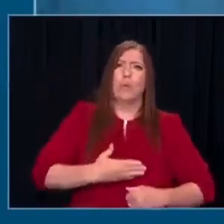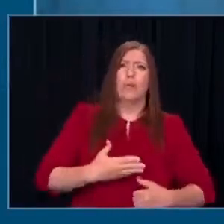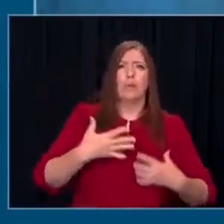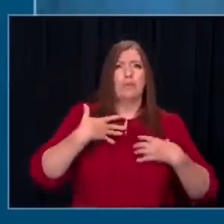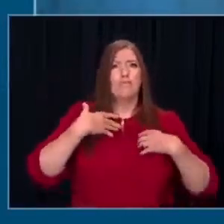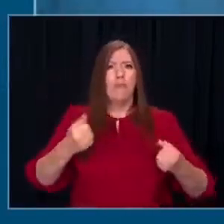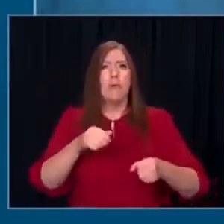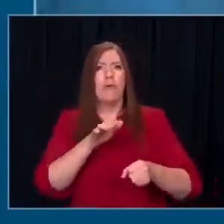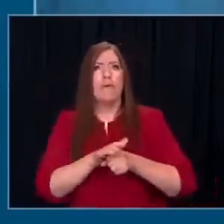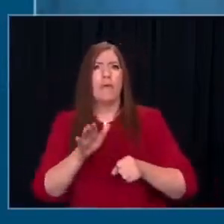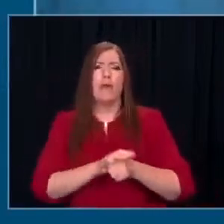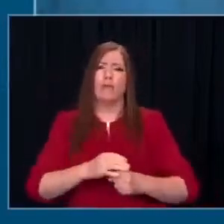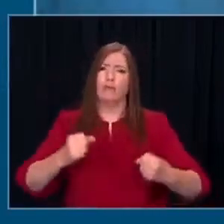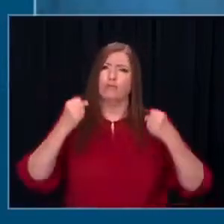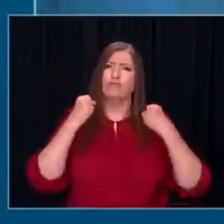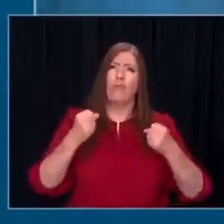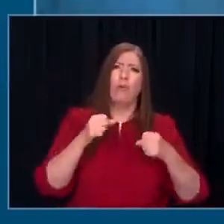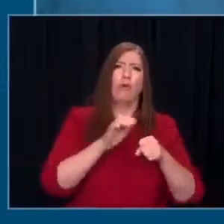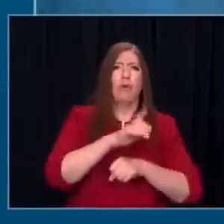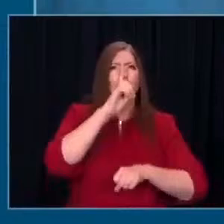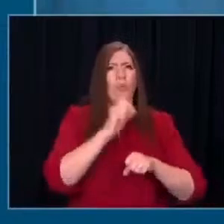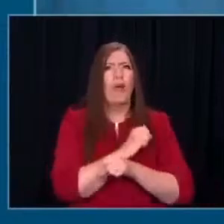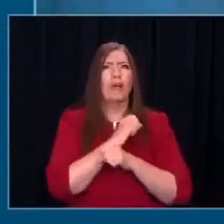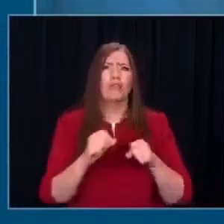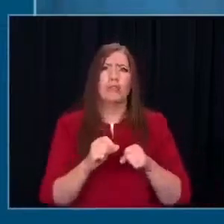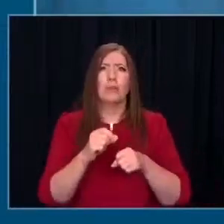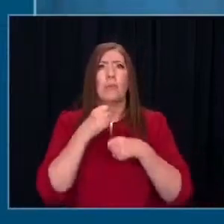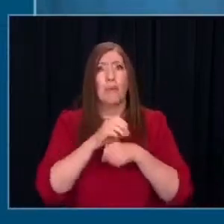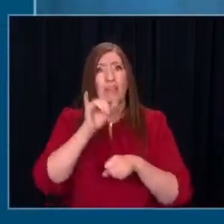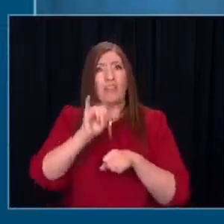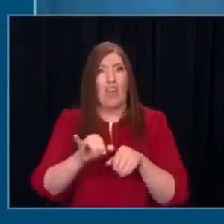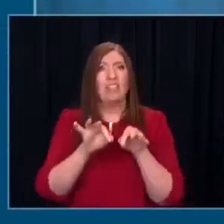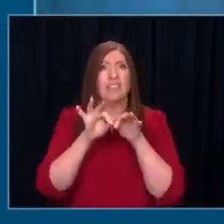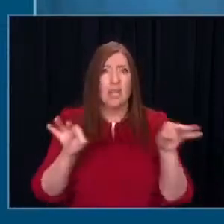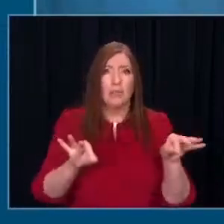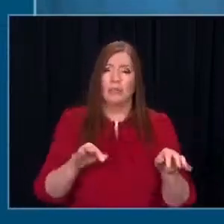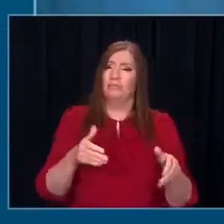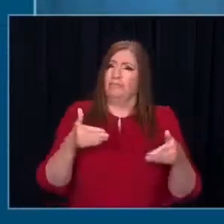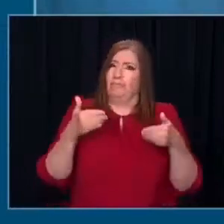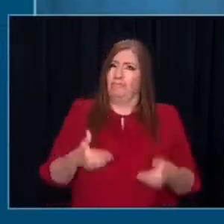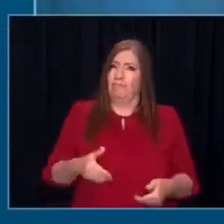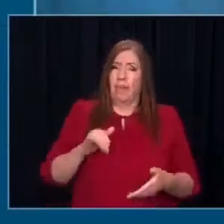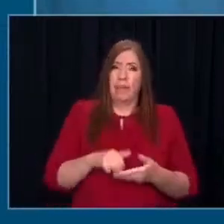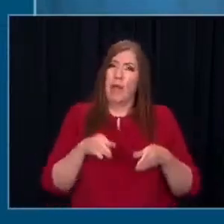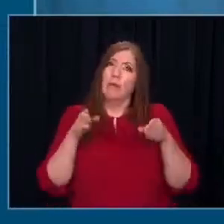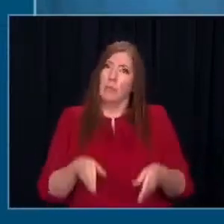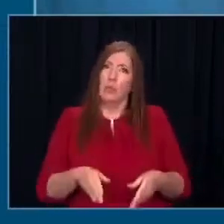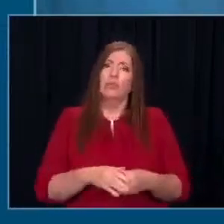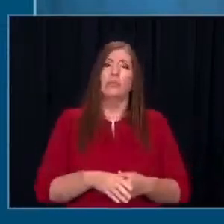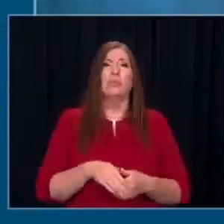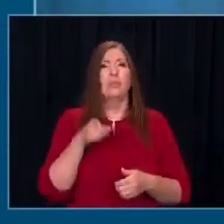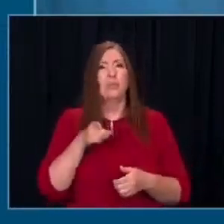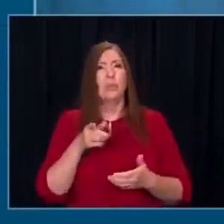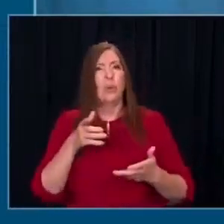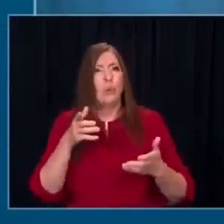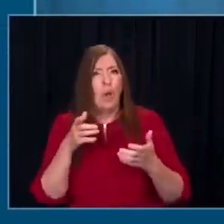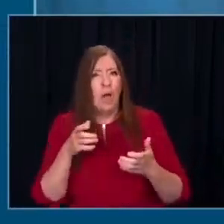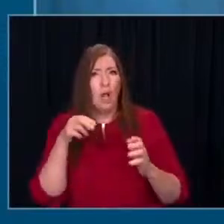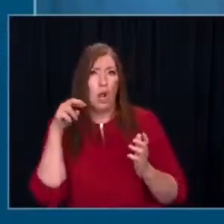enough and bold enough to actually make that statement. And I am that candidate. So if you want, go